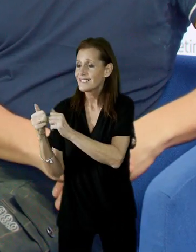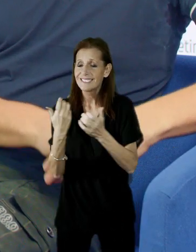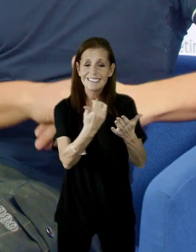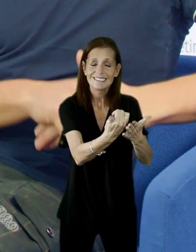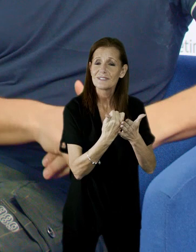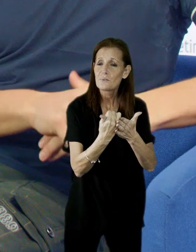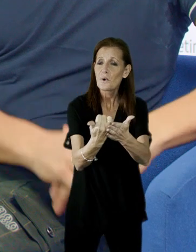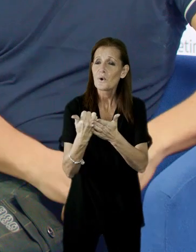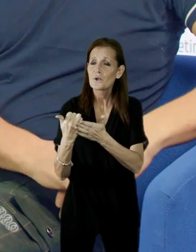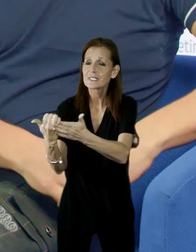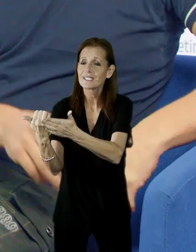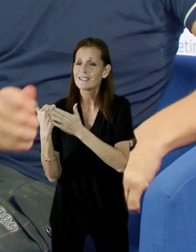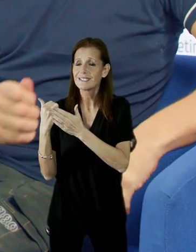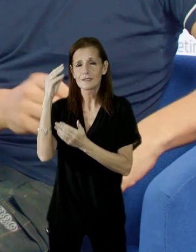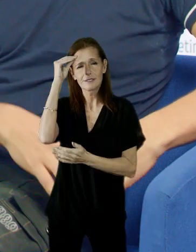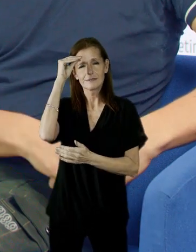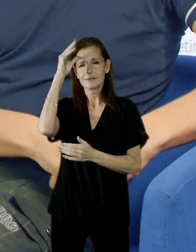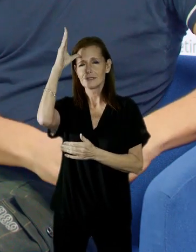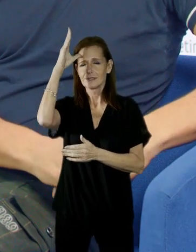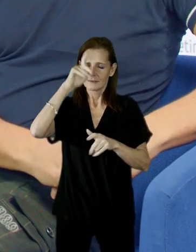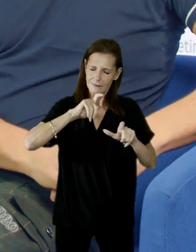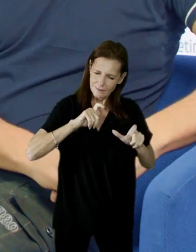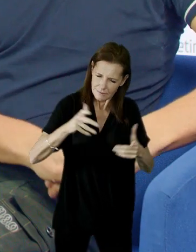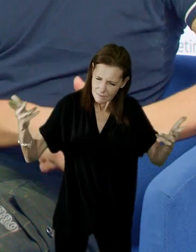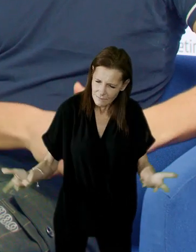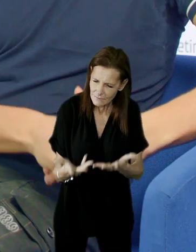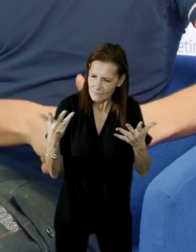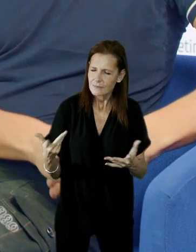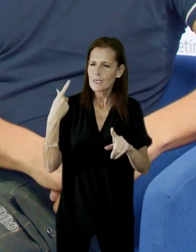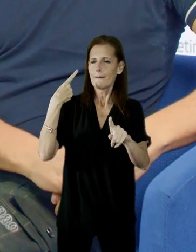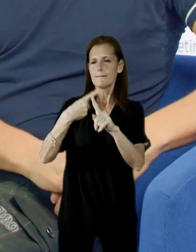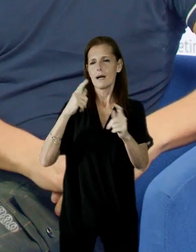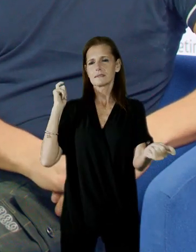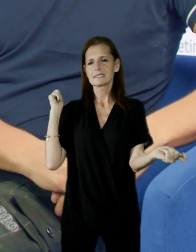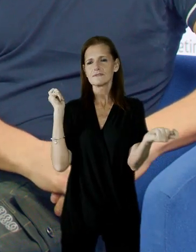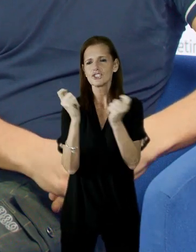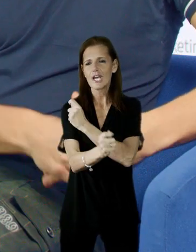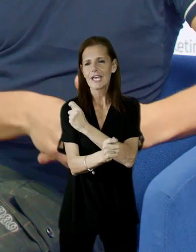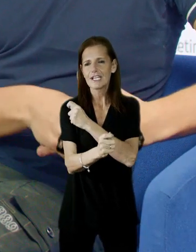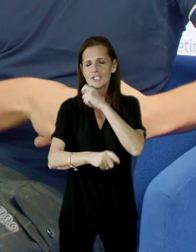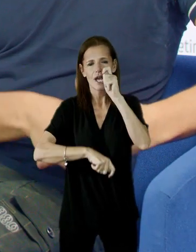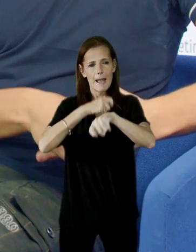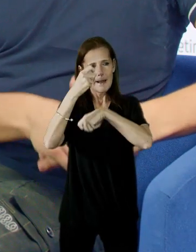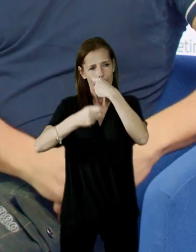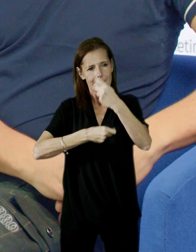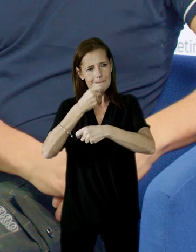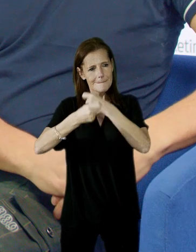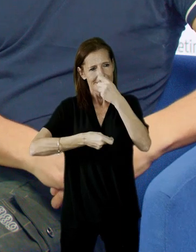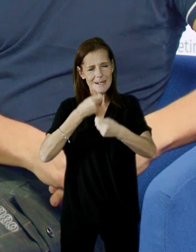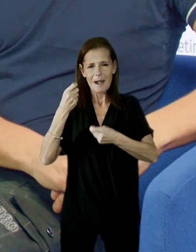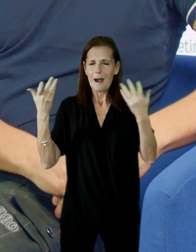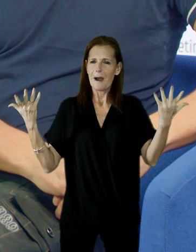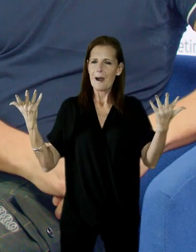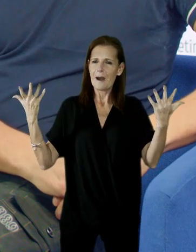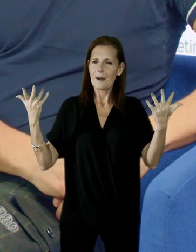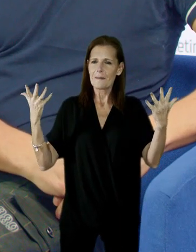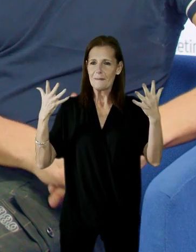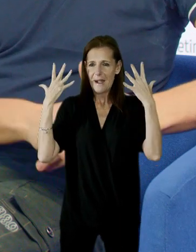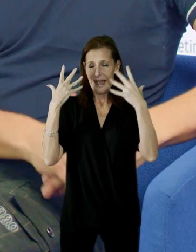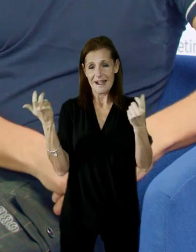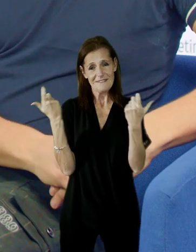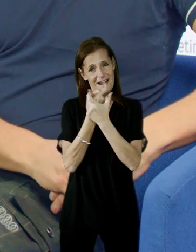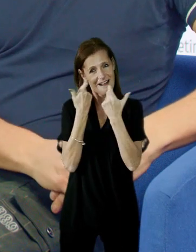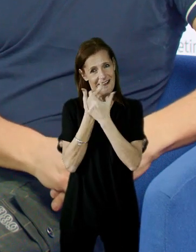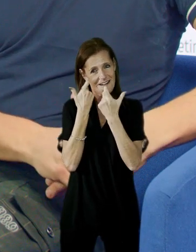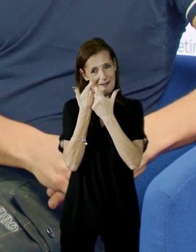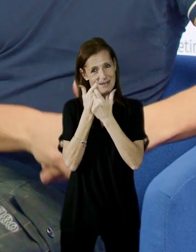experts who continue to push for positive change. And to give us a real laugh to play us out, we have a COVID compliant comedy club treat with